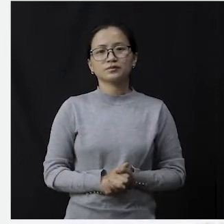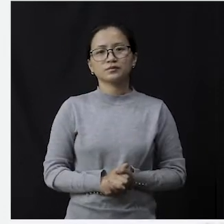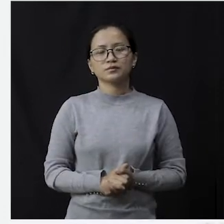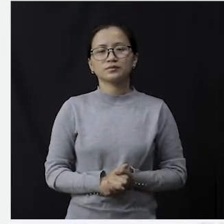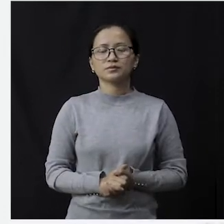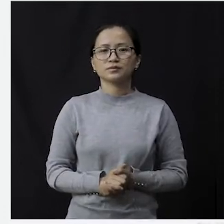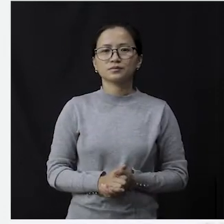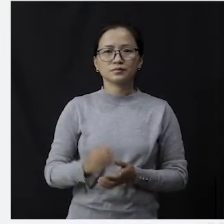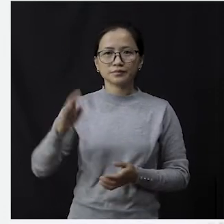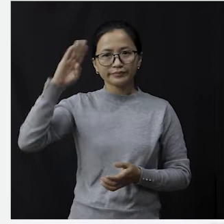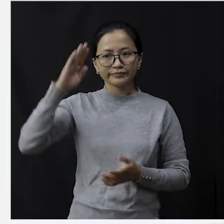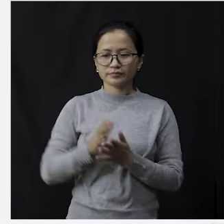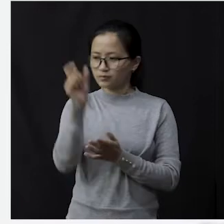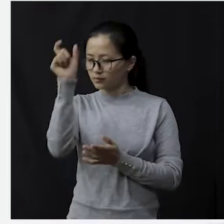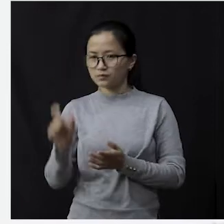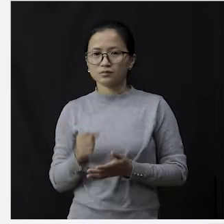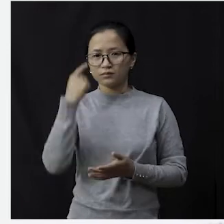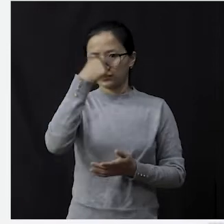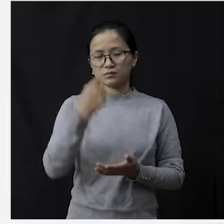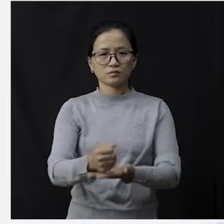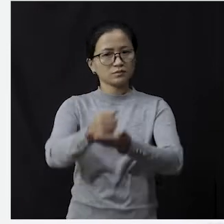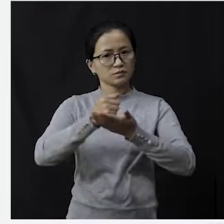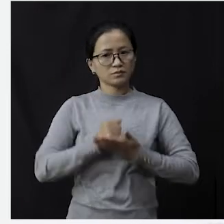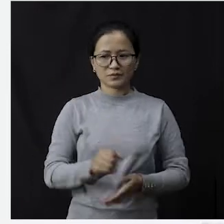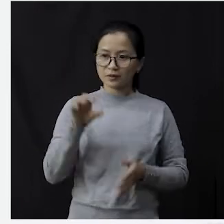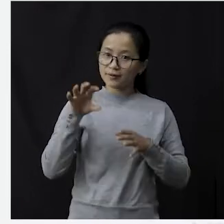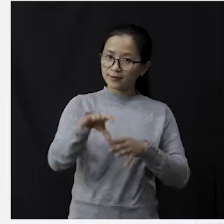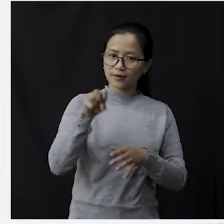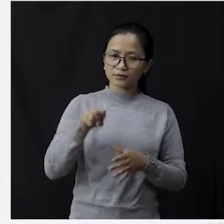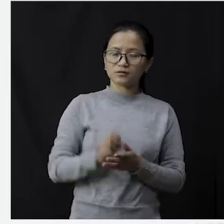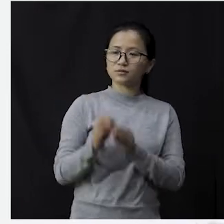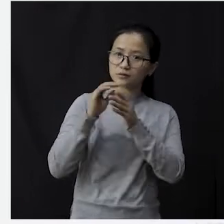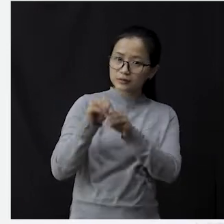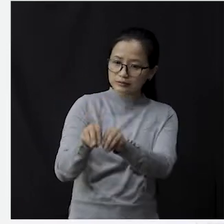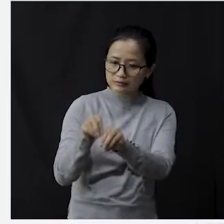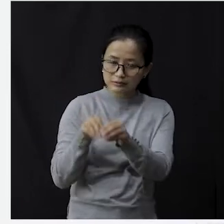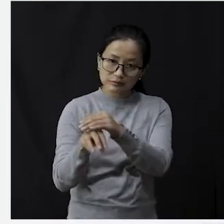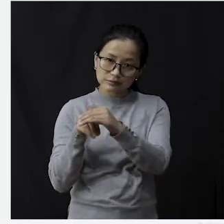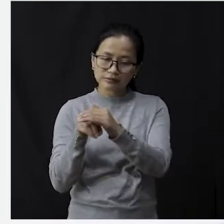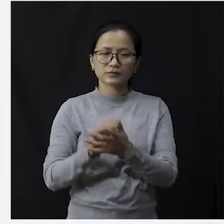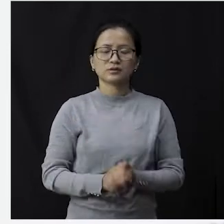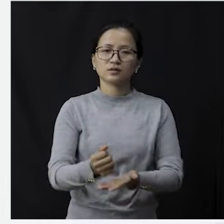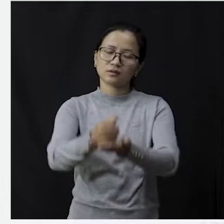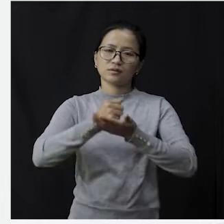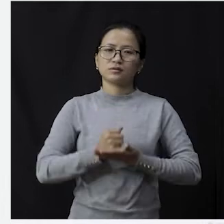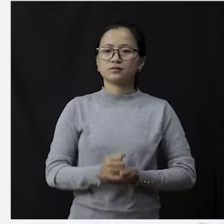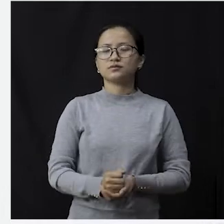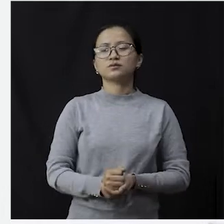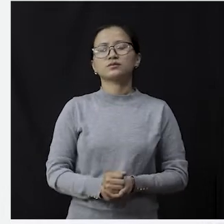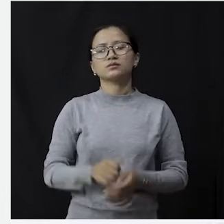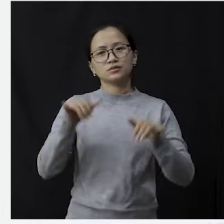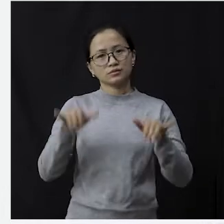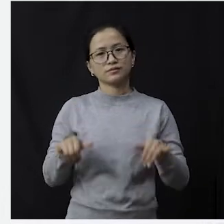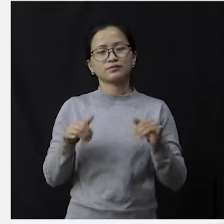A policeman is a person who helps us by catching the thieves and also helping us to stay